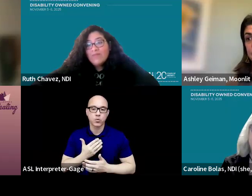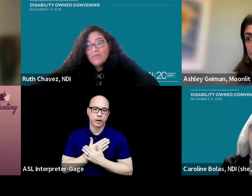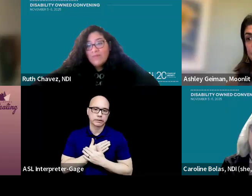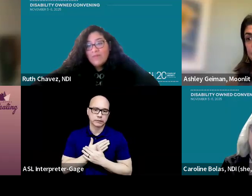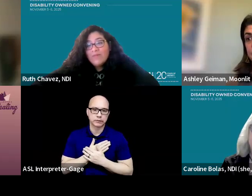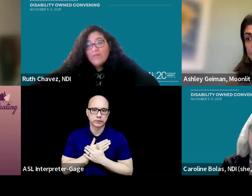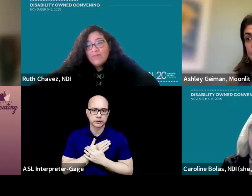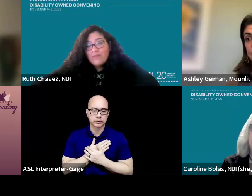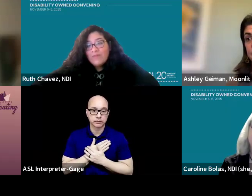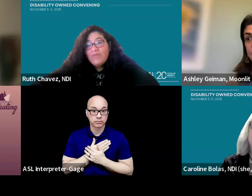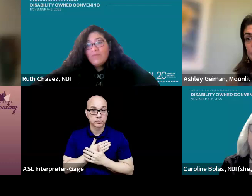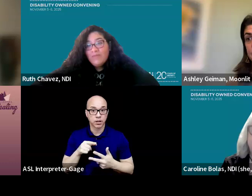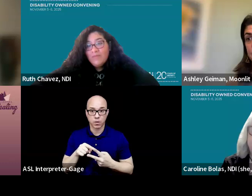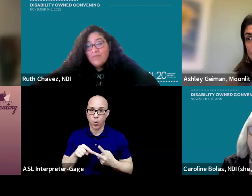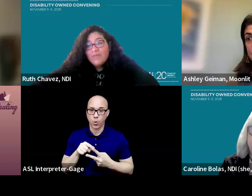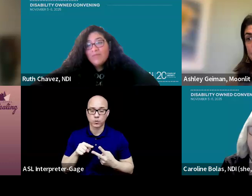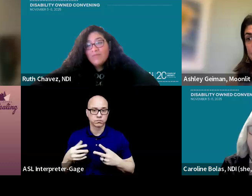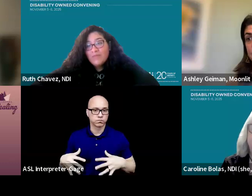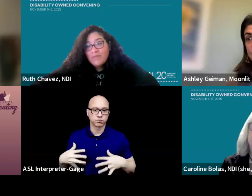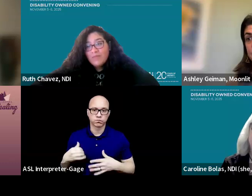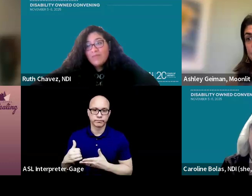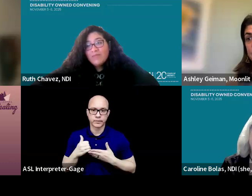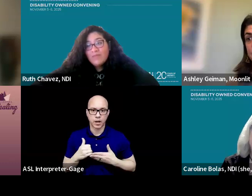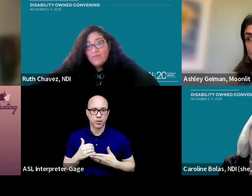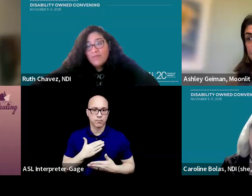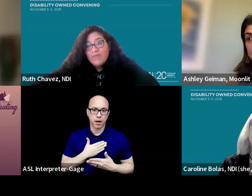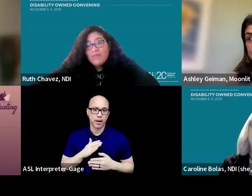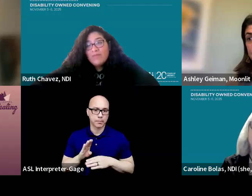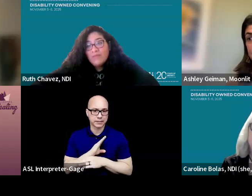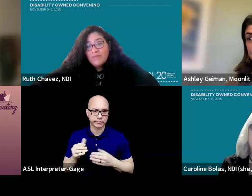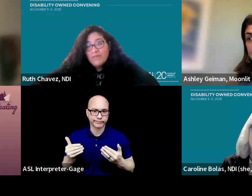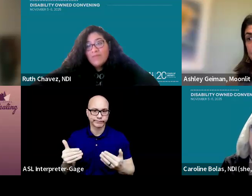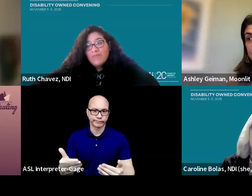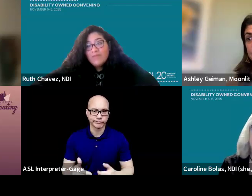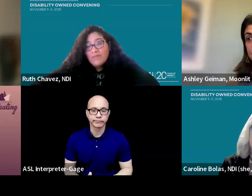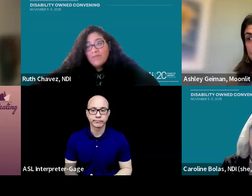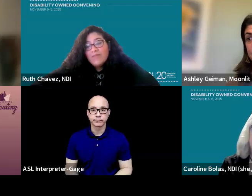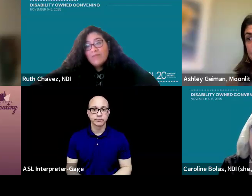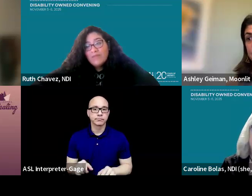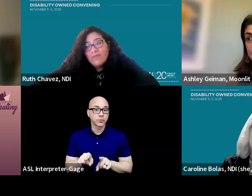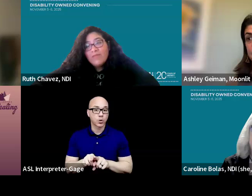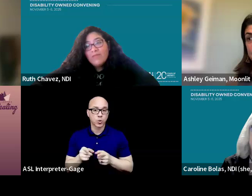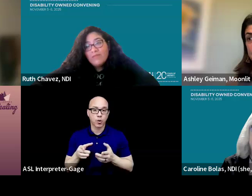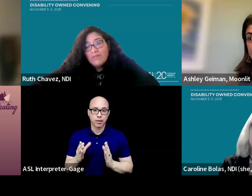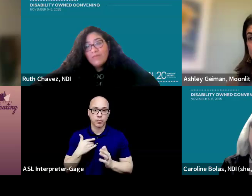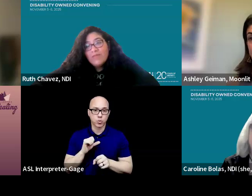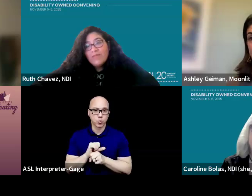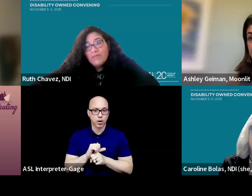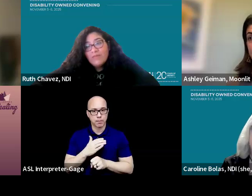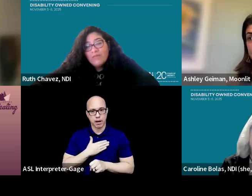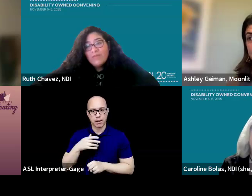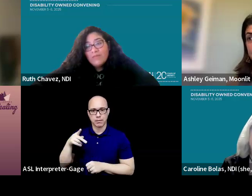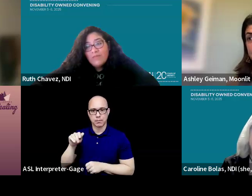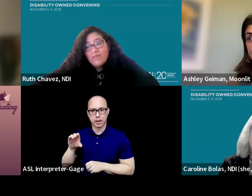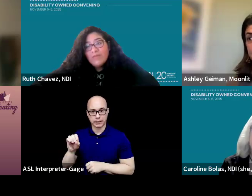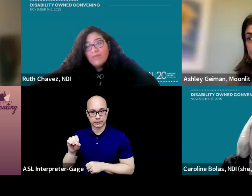really helps me move in terms of moving my business forward and also working at a pace that works for me. So it keeps